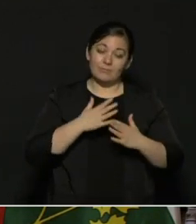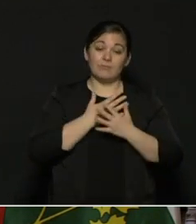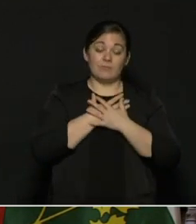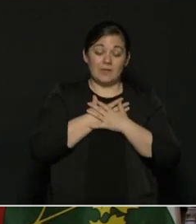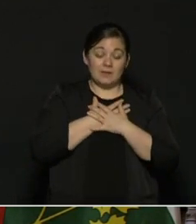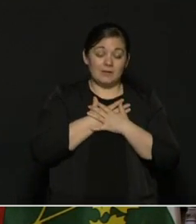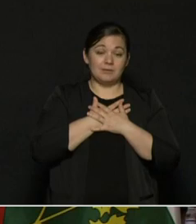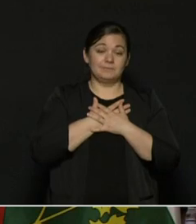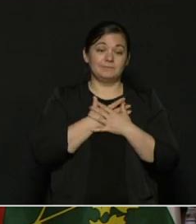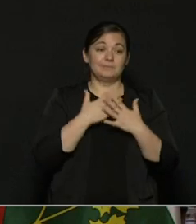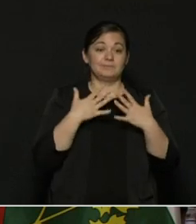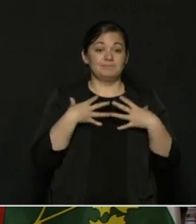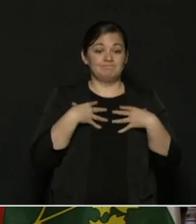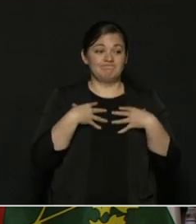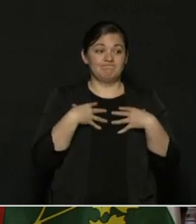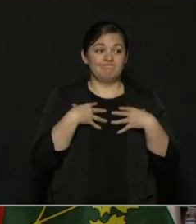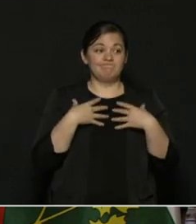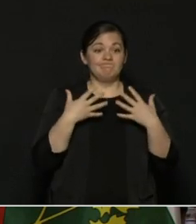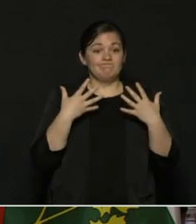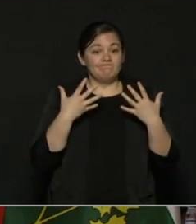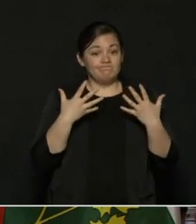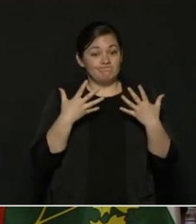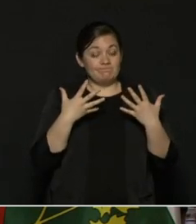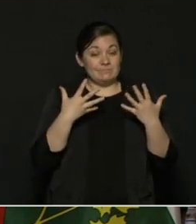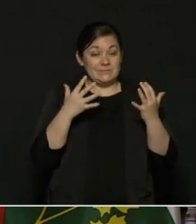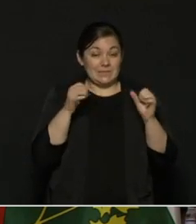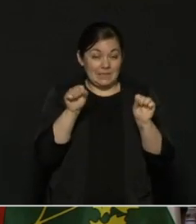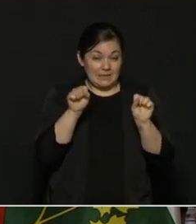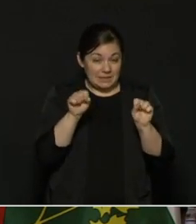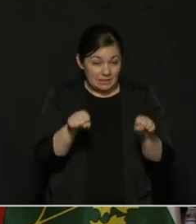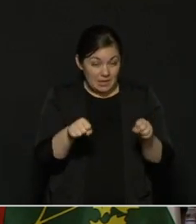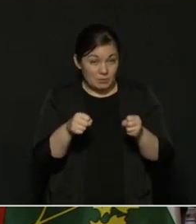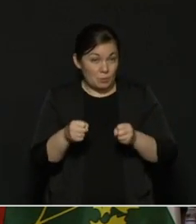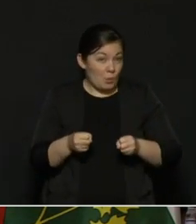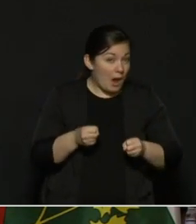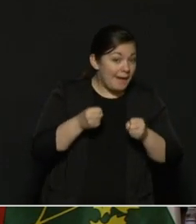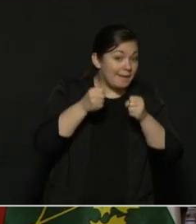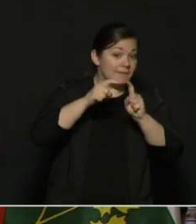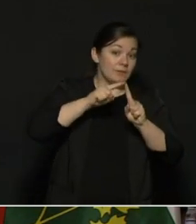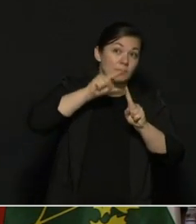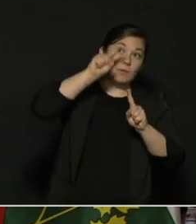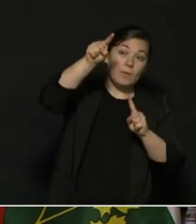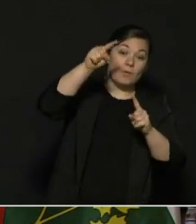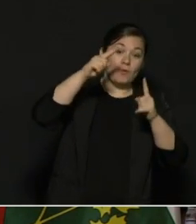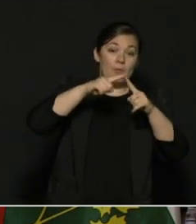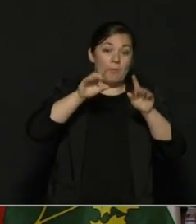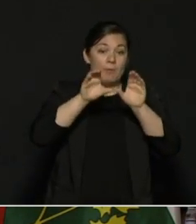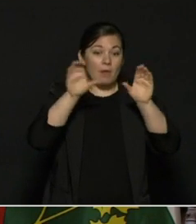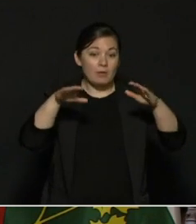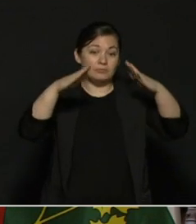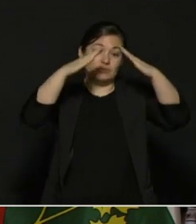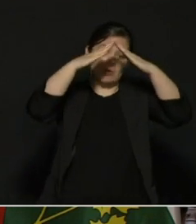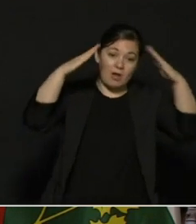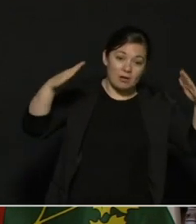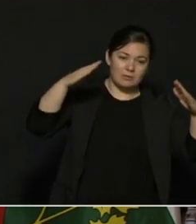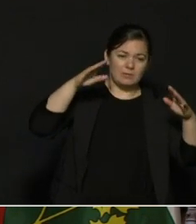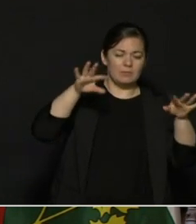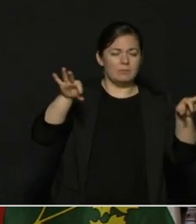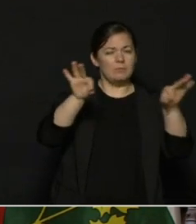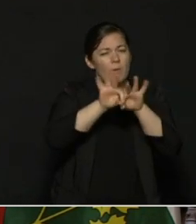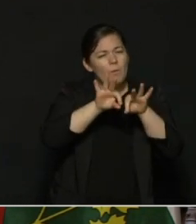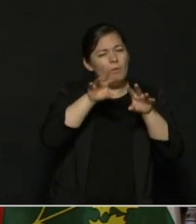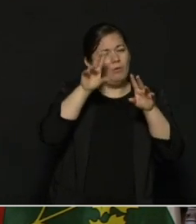is that can that be done in respecting the concerns and issues and maintaining our public